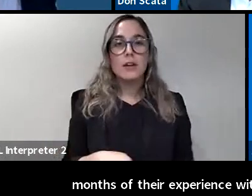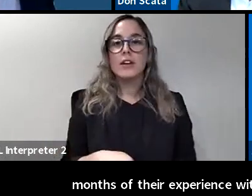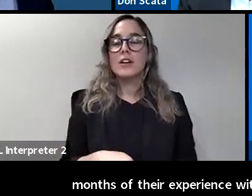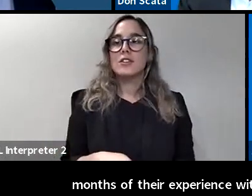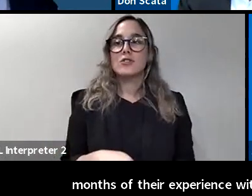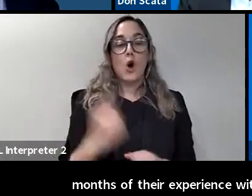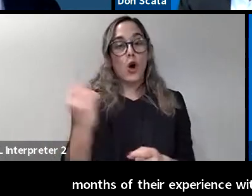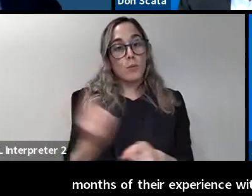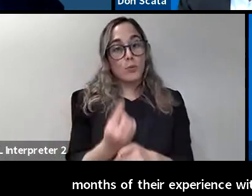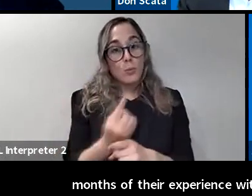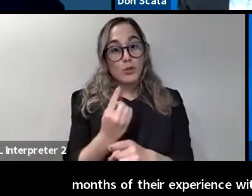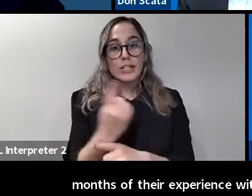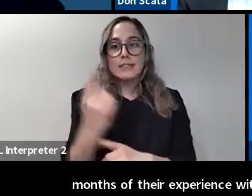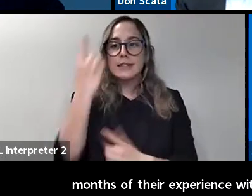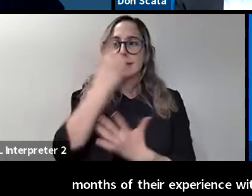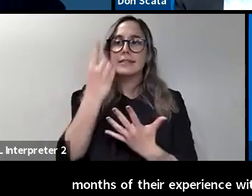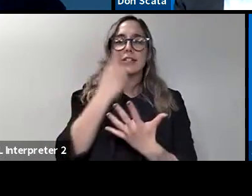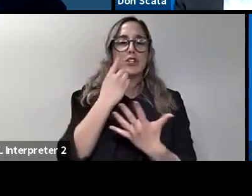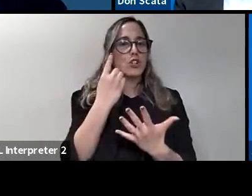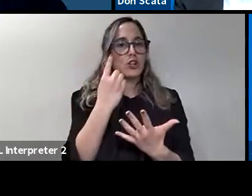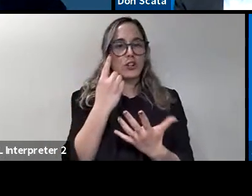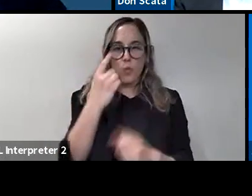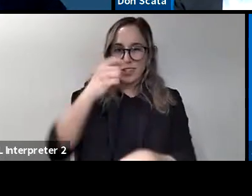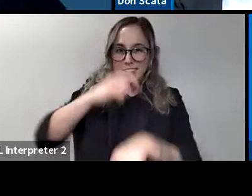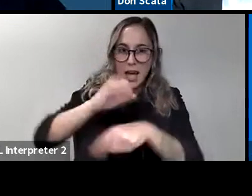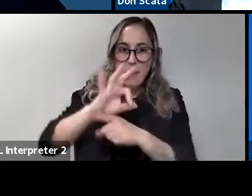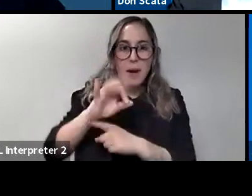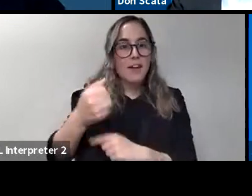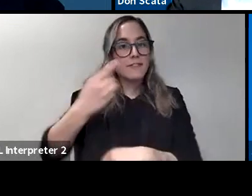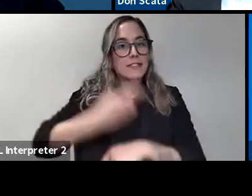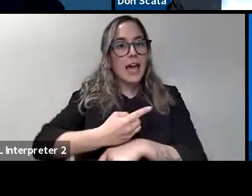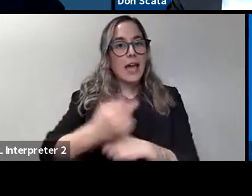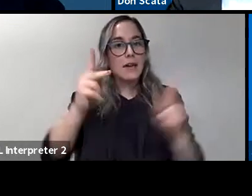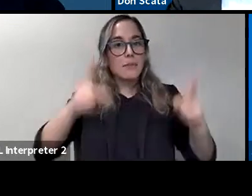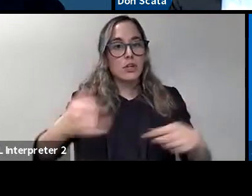to consider exactly what time of day the phone survey occurred.